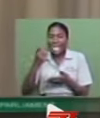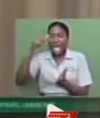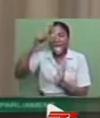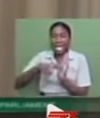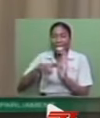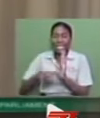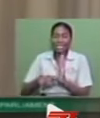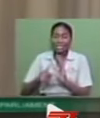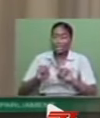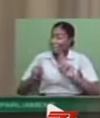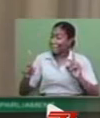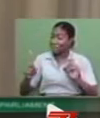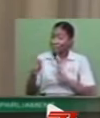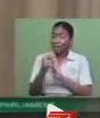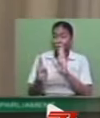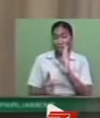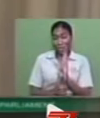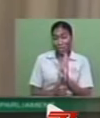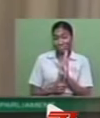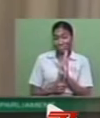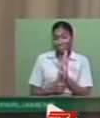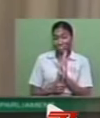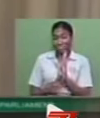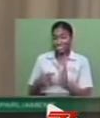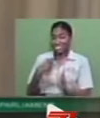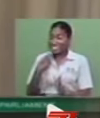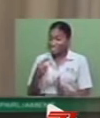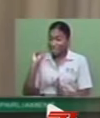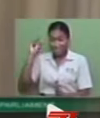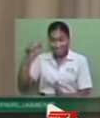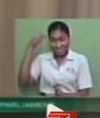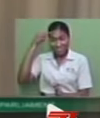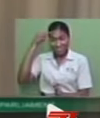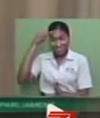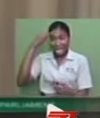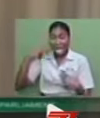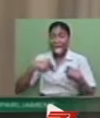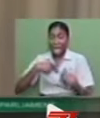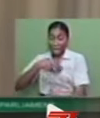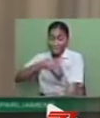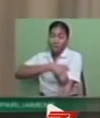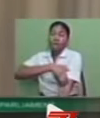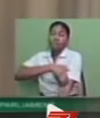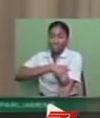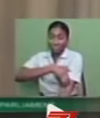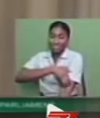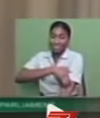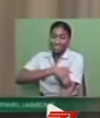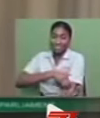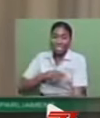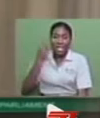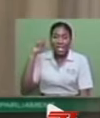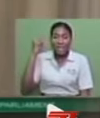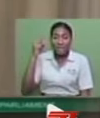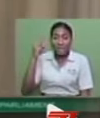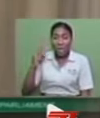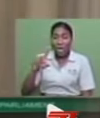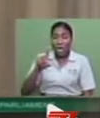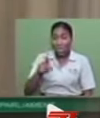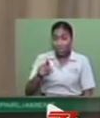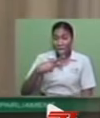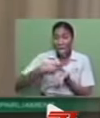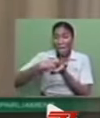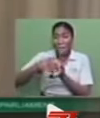gives the government the power to retroactively tax you, because it speaks about property tax from 1st